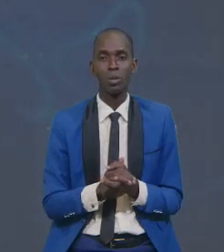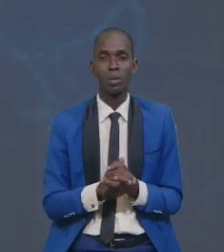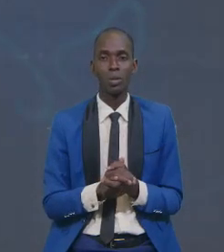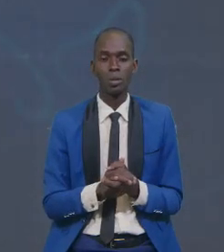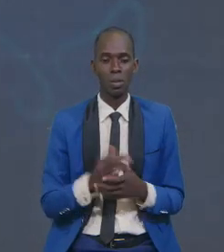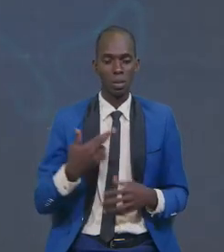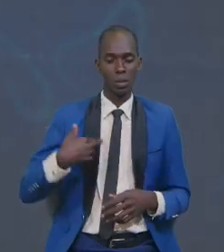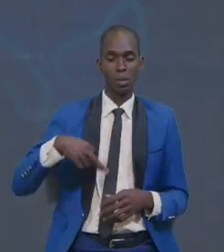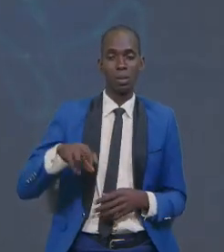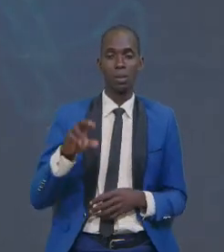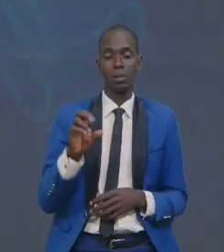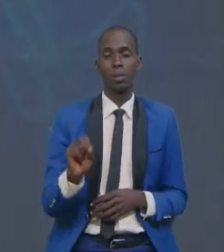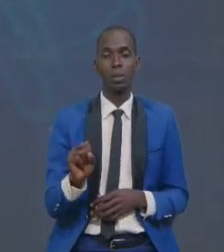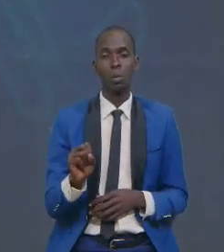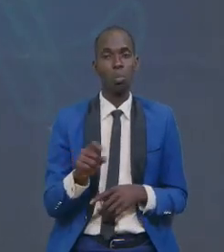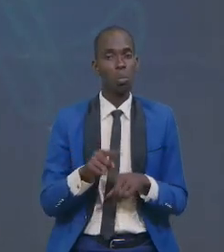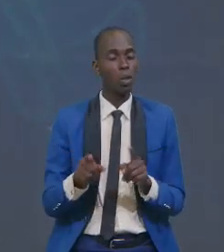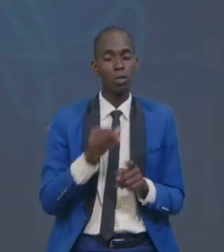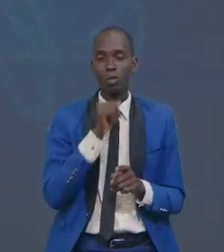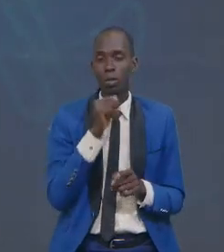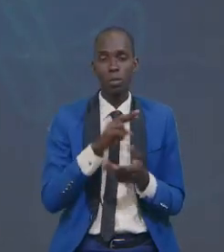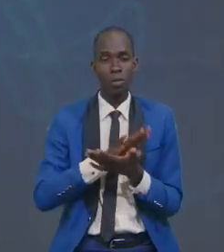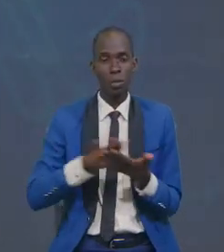Religious, but not righteous.